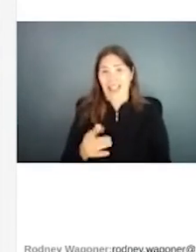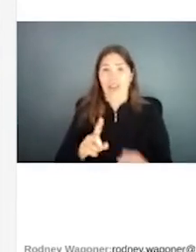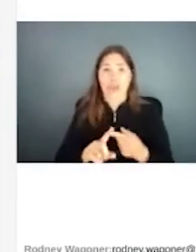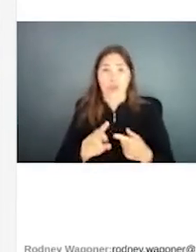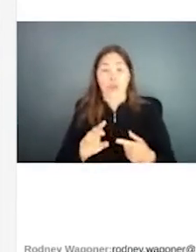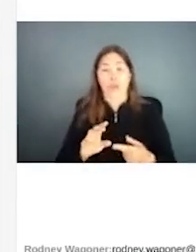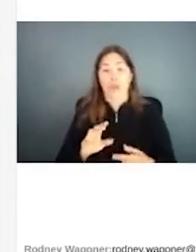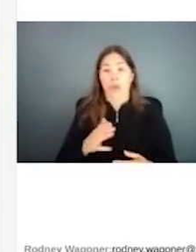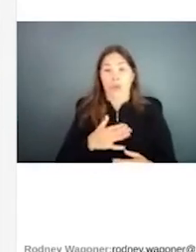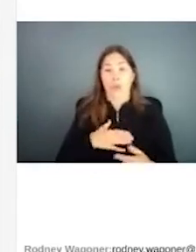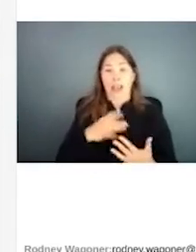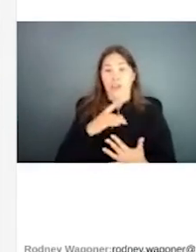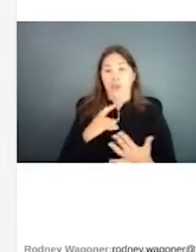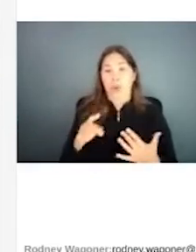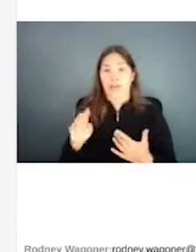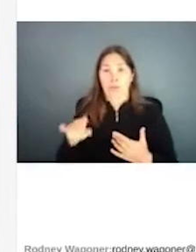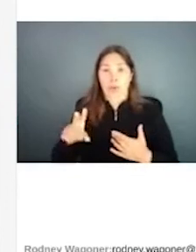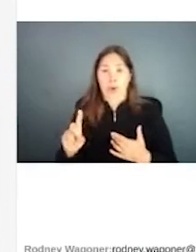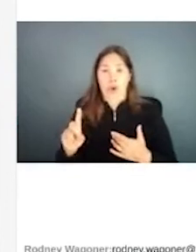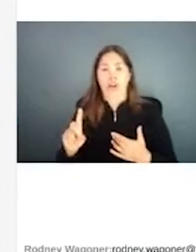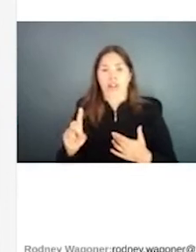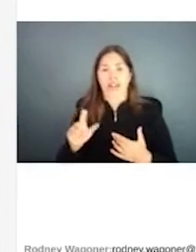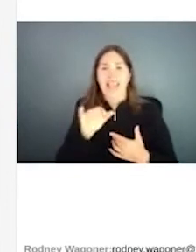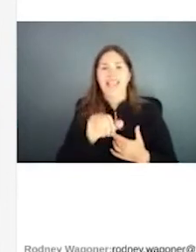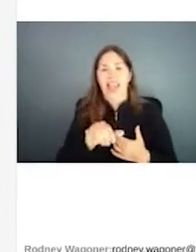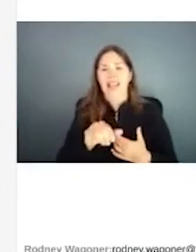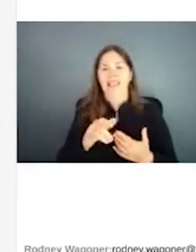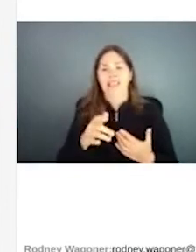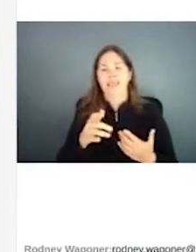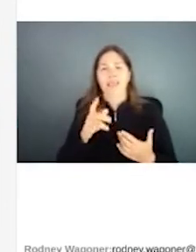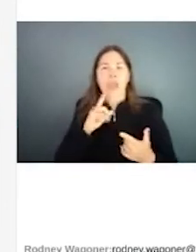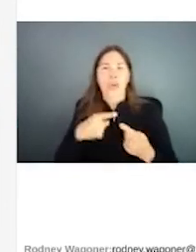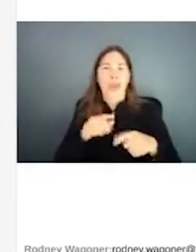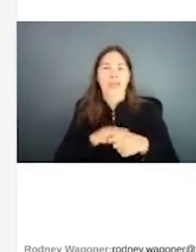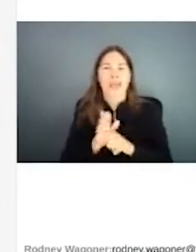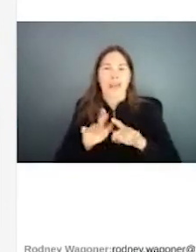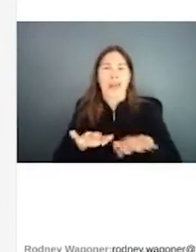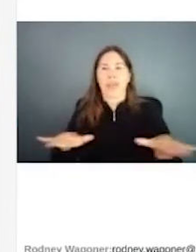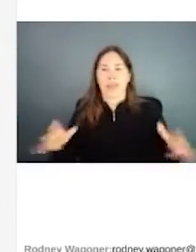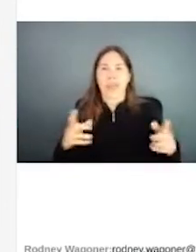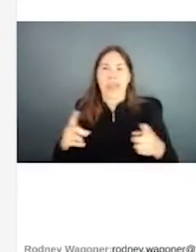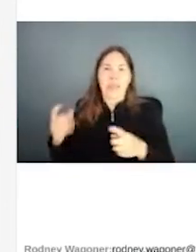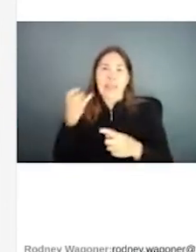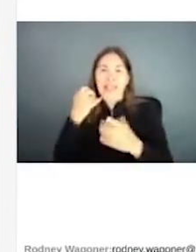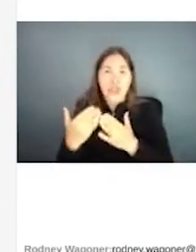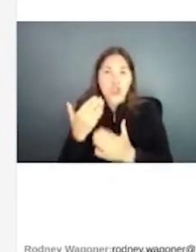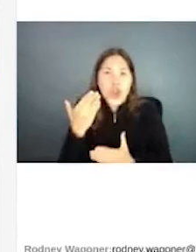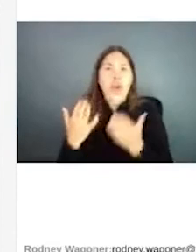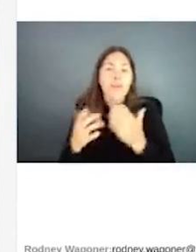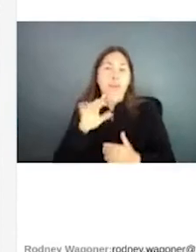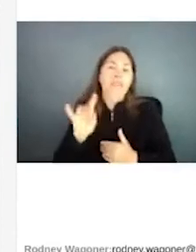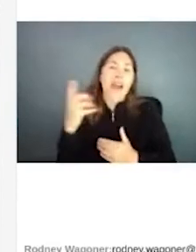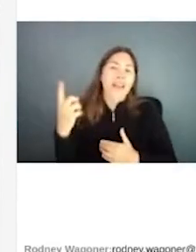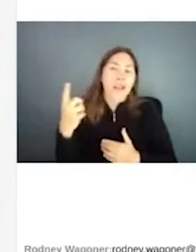choice board. This is just something that came about as the pandemic was happening. So if you're new, you might find some things